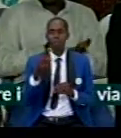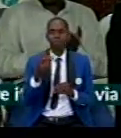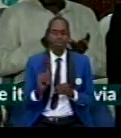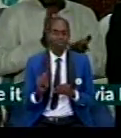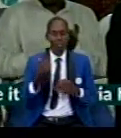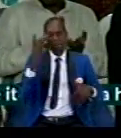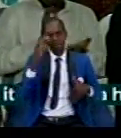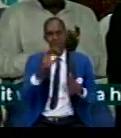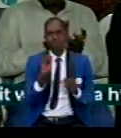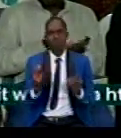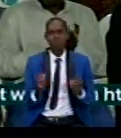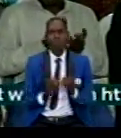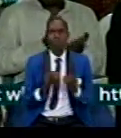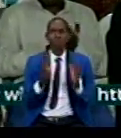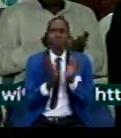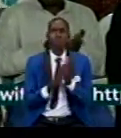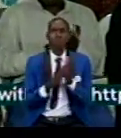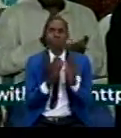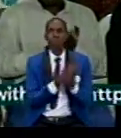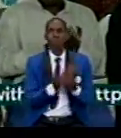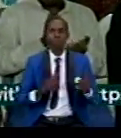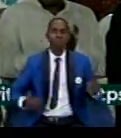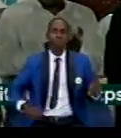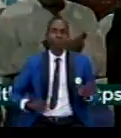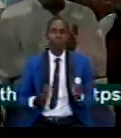Put your hands together.